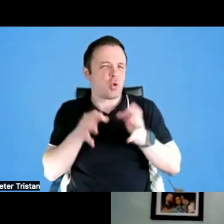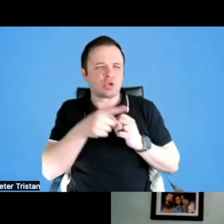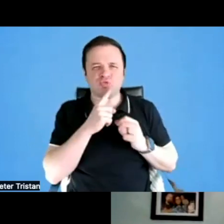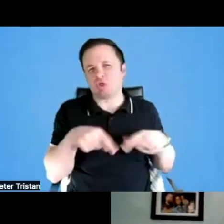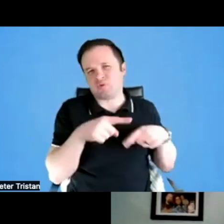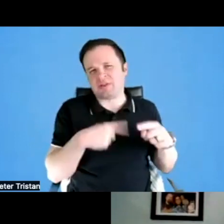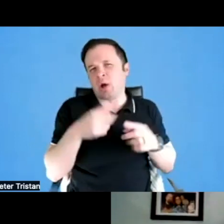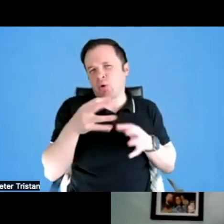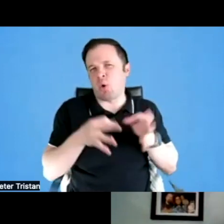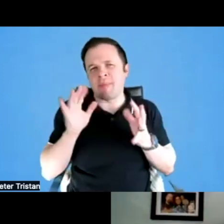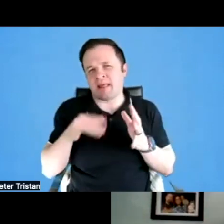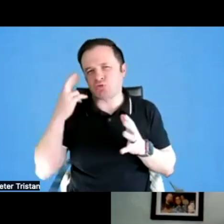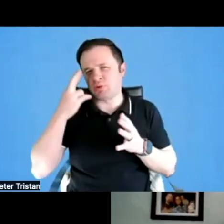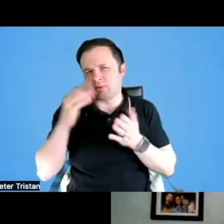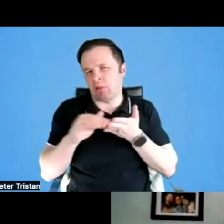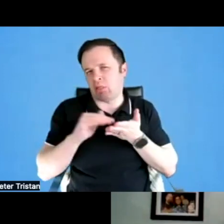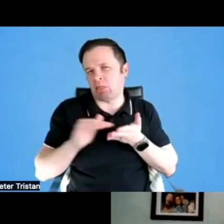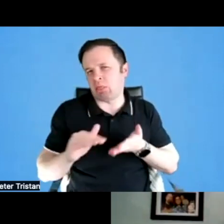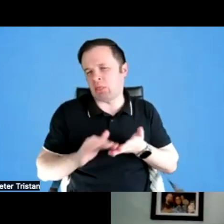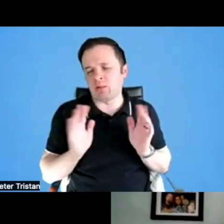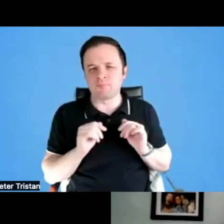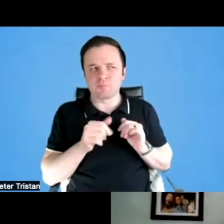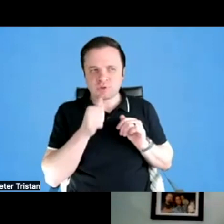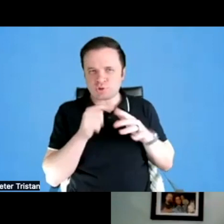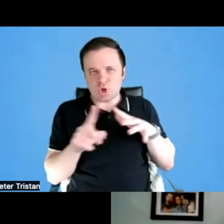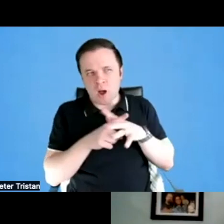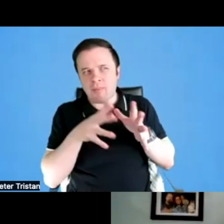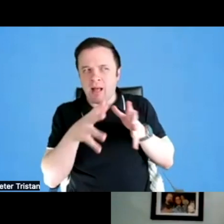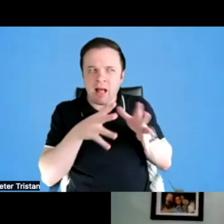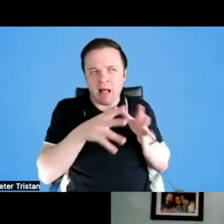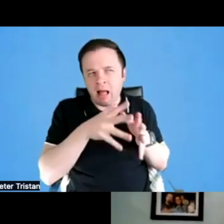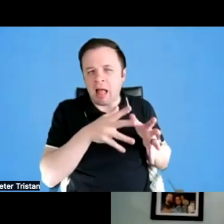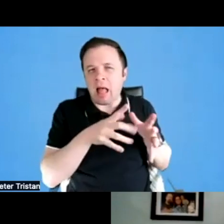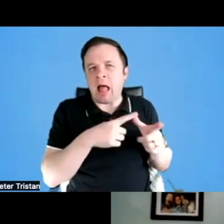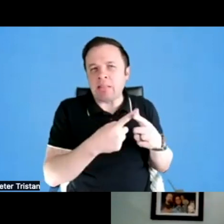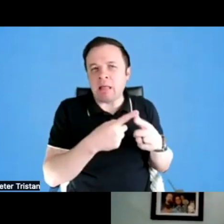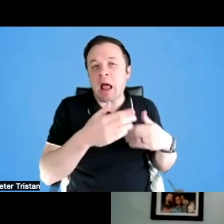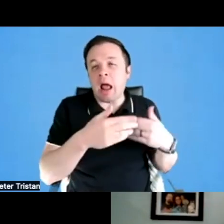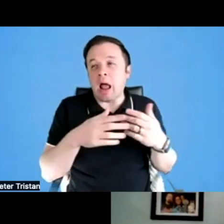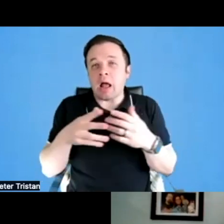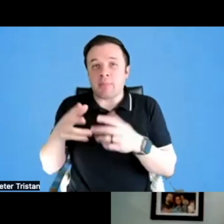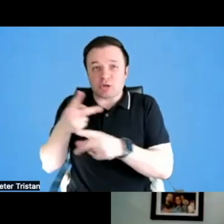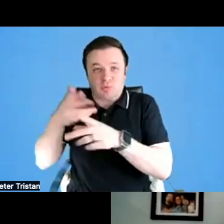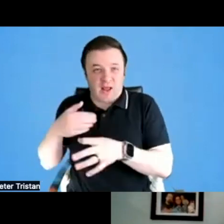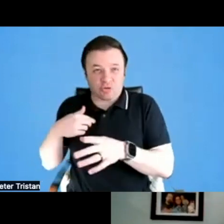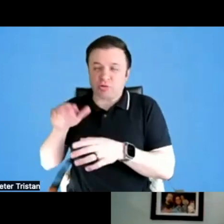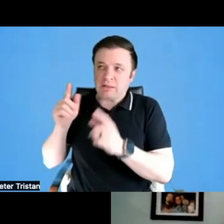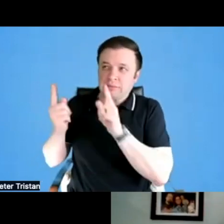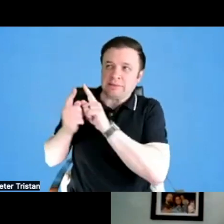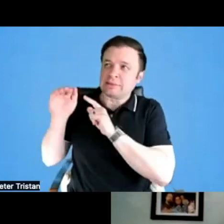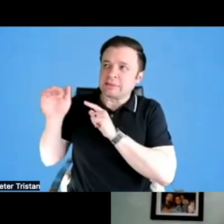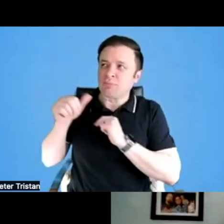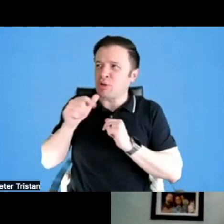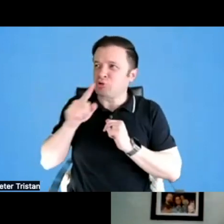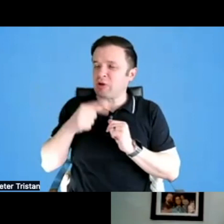about court. So we role played how you get in, didn't show up. So finally, in talking with my supervisor, I'm like, I'm not sure what I'm